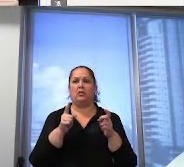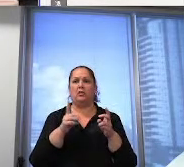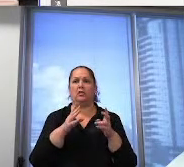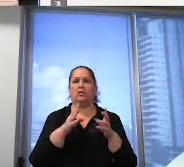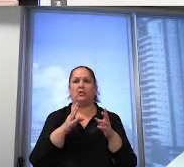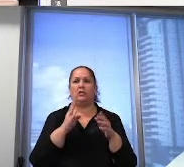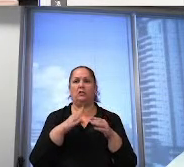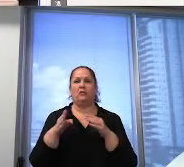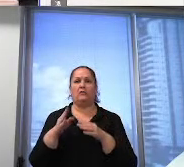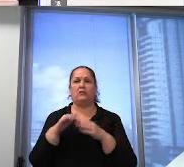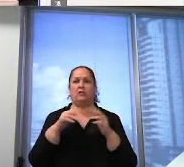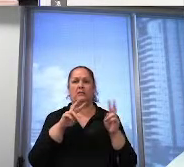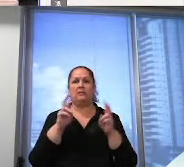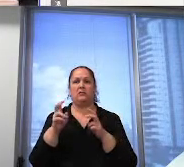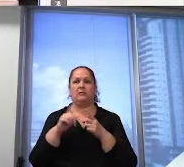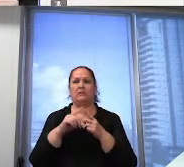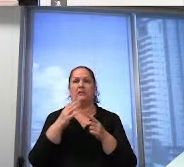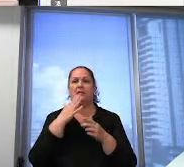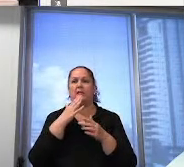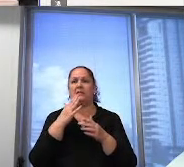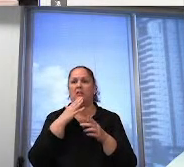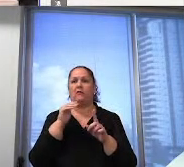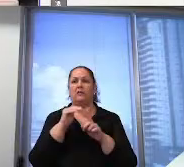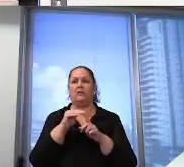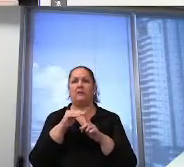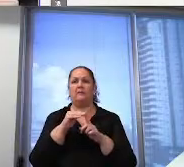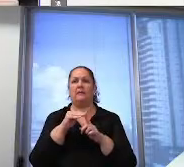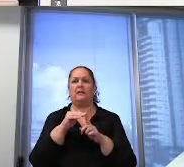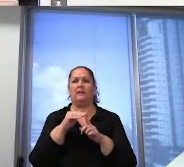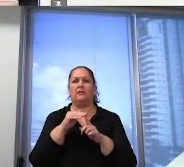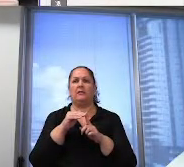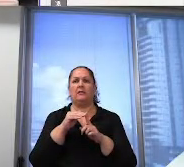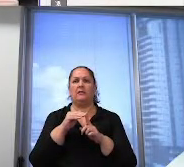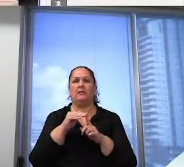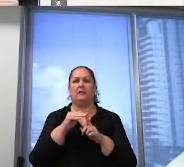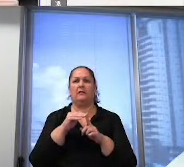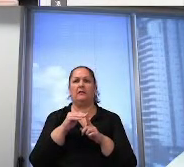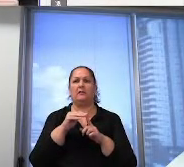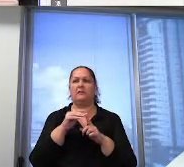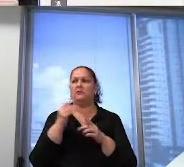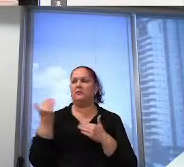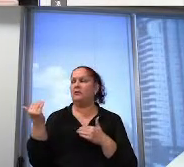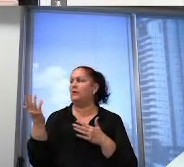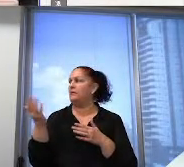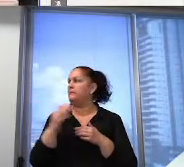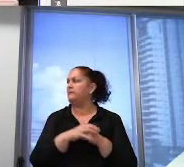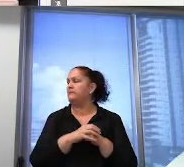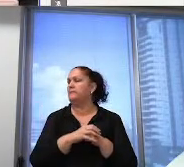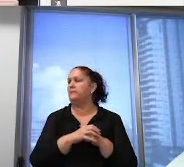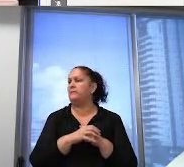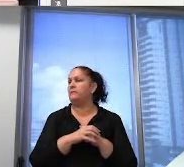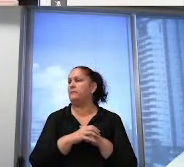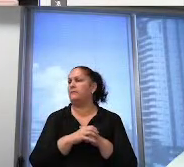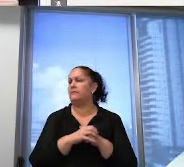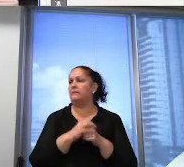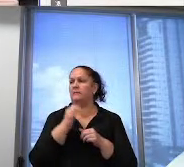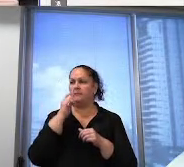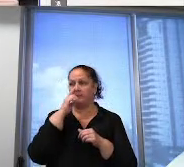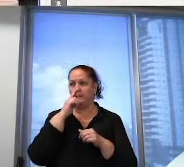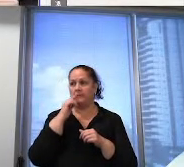try to finish off every subtopic. So this would be, thank you for that reminder, the time for redirect. Please continue, Ms.